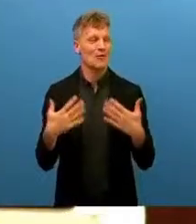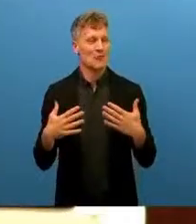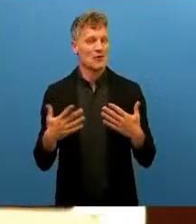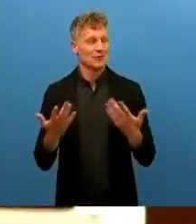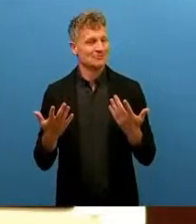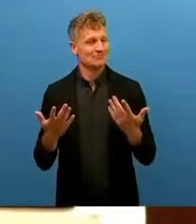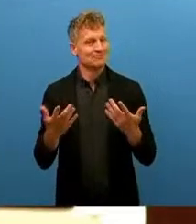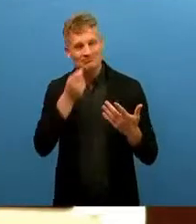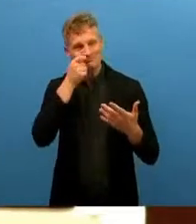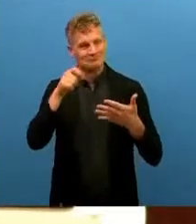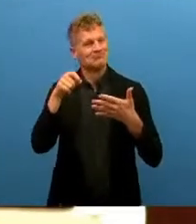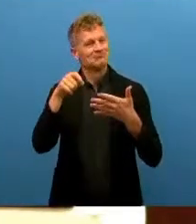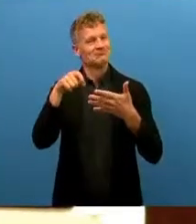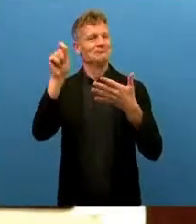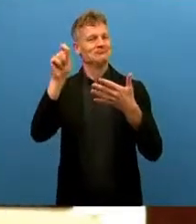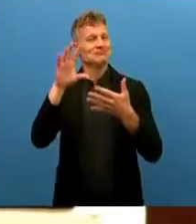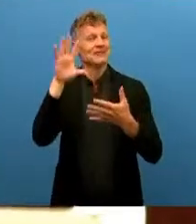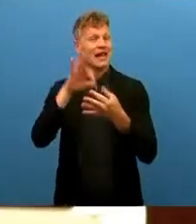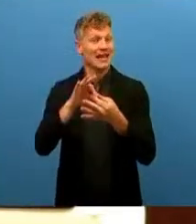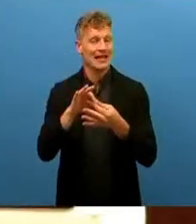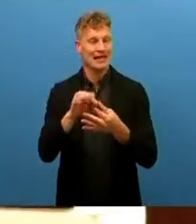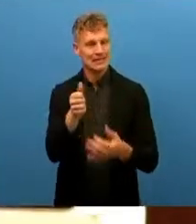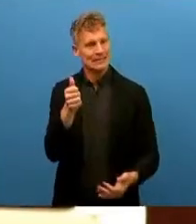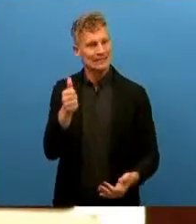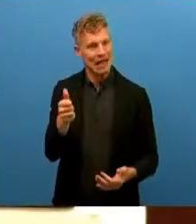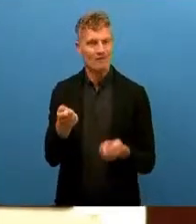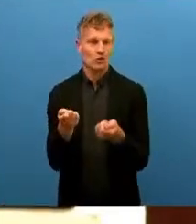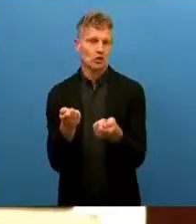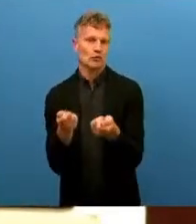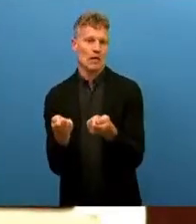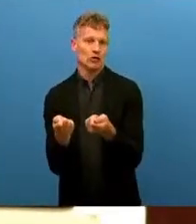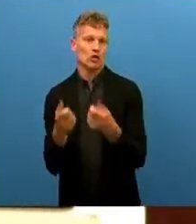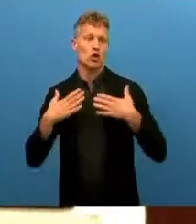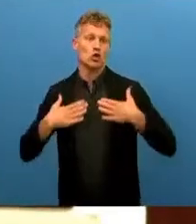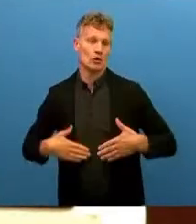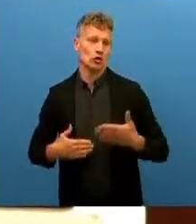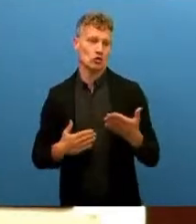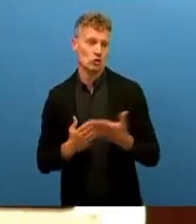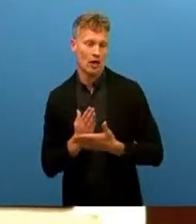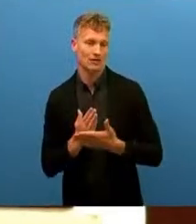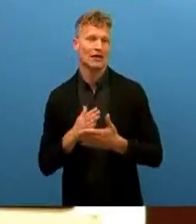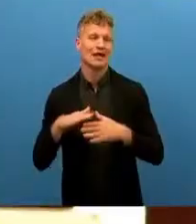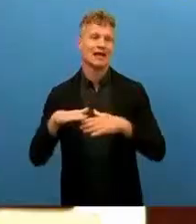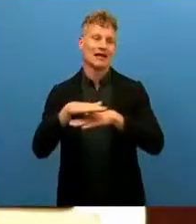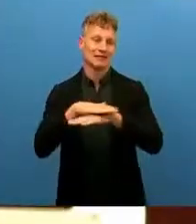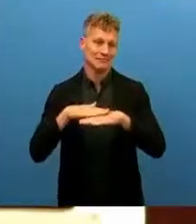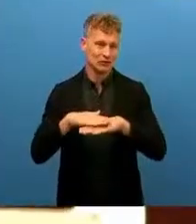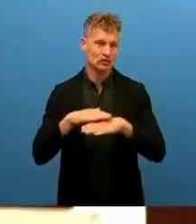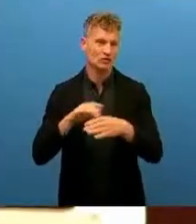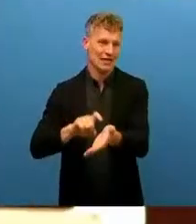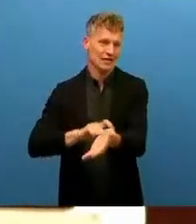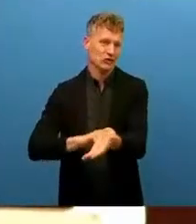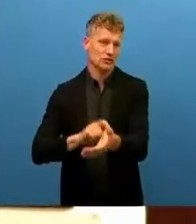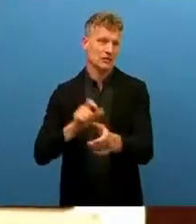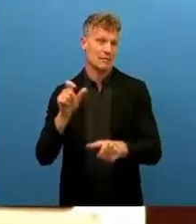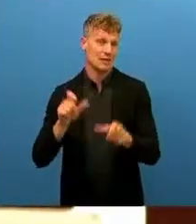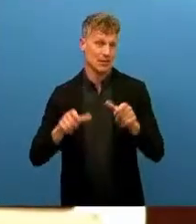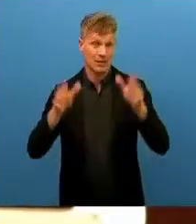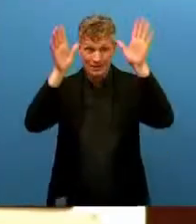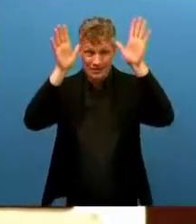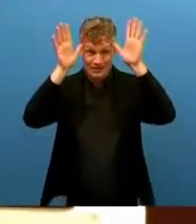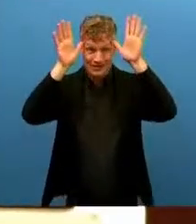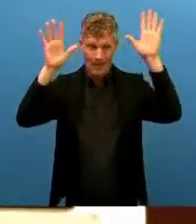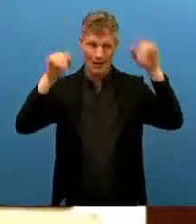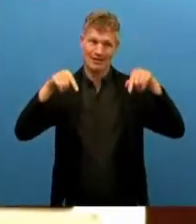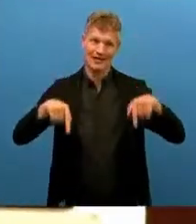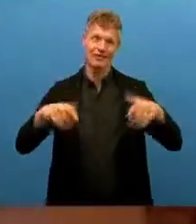our obligations related to the self-determination and human rights of Indigenous peoples, the Sami. This is a historic moment for Finland.